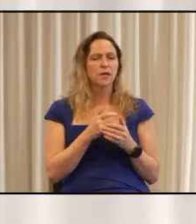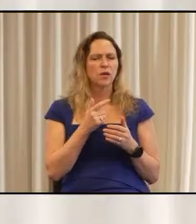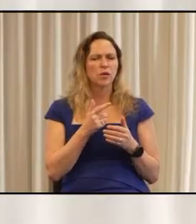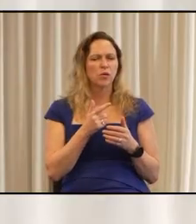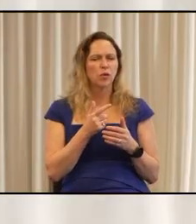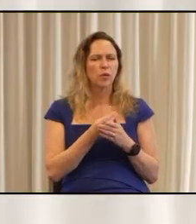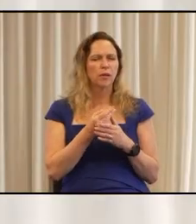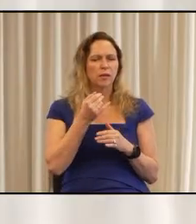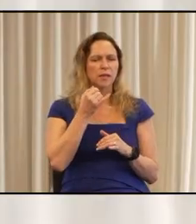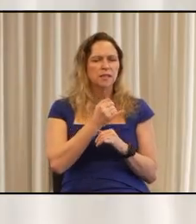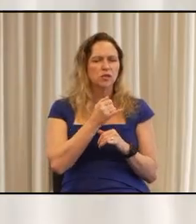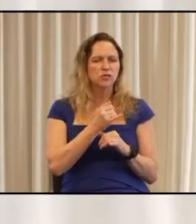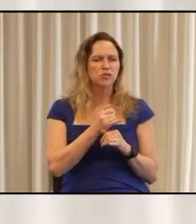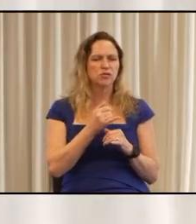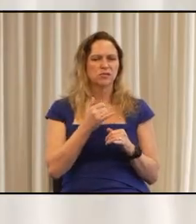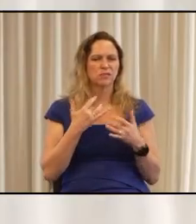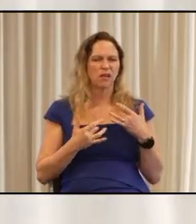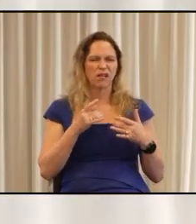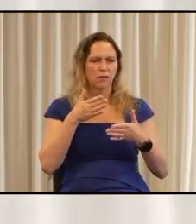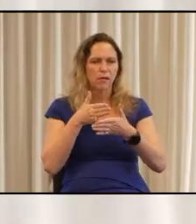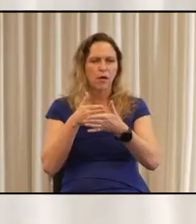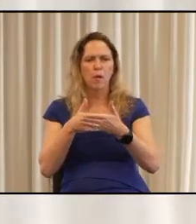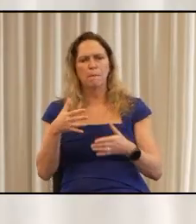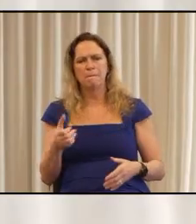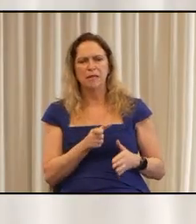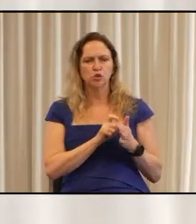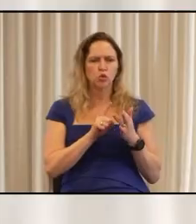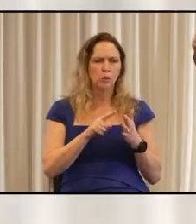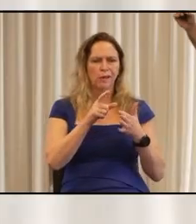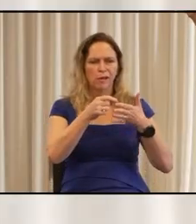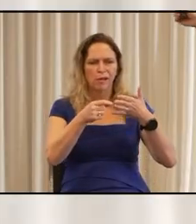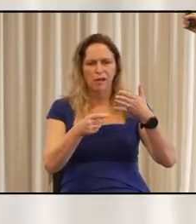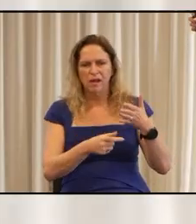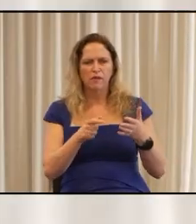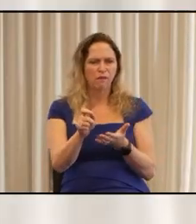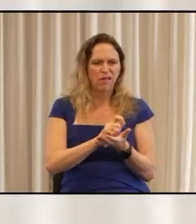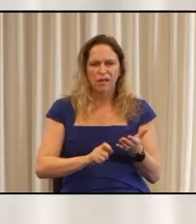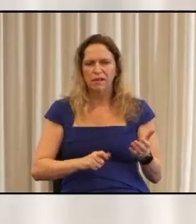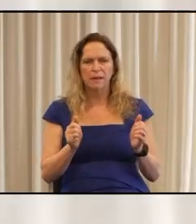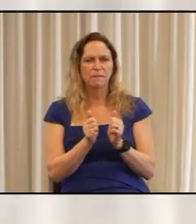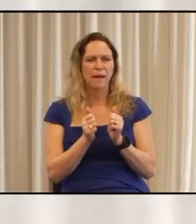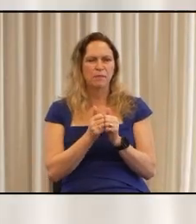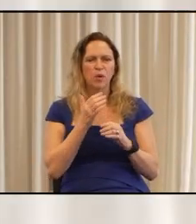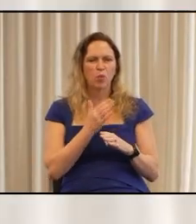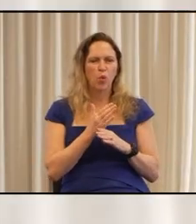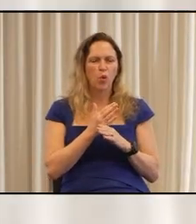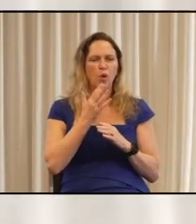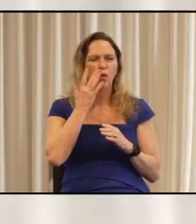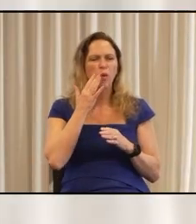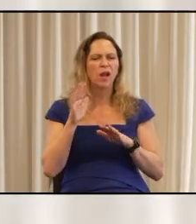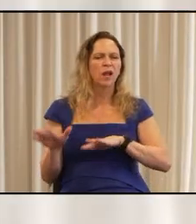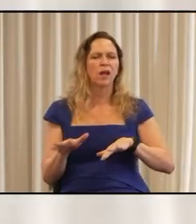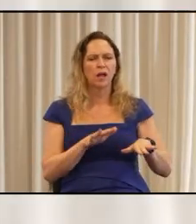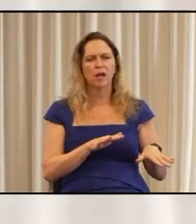Rigid structures, rules, ways of relating, things you got to do, paperwork you got to fill out, and associational life doesn't have that formality. Home and